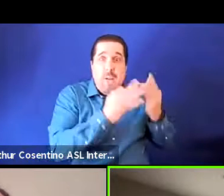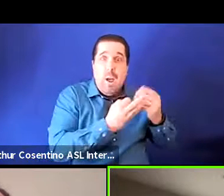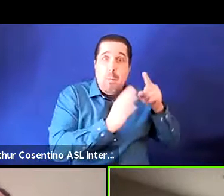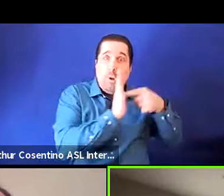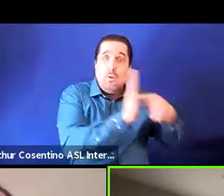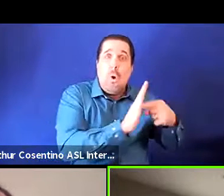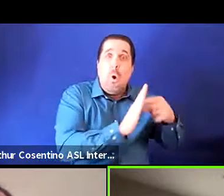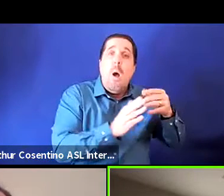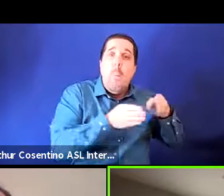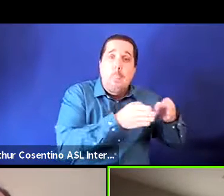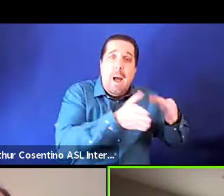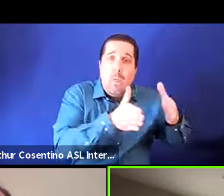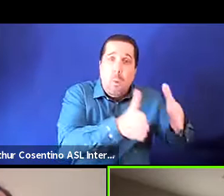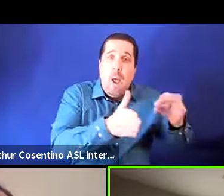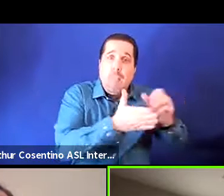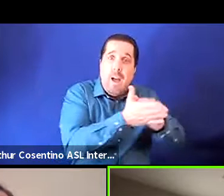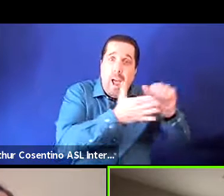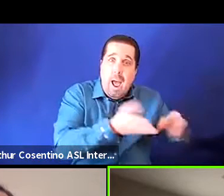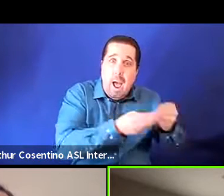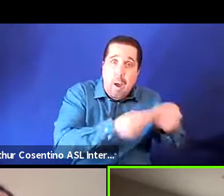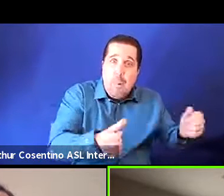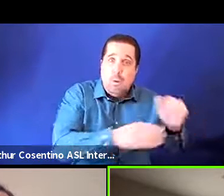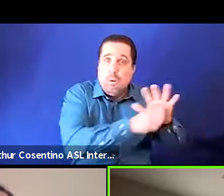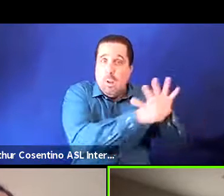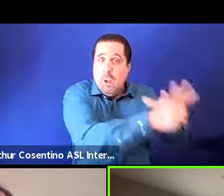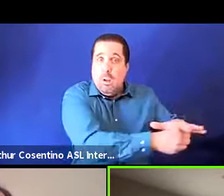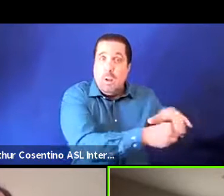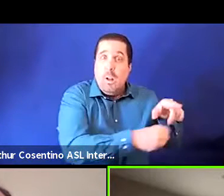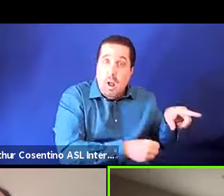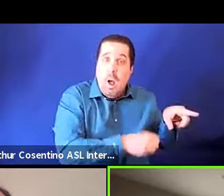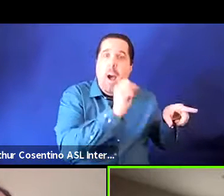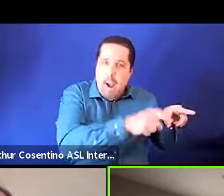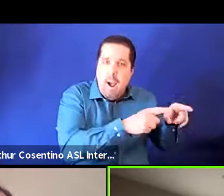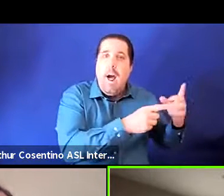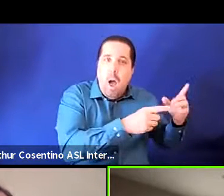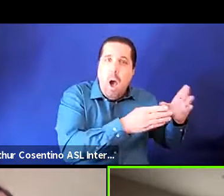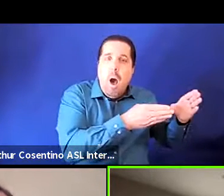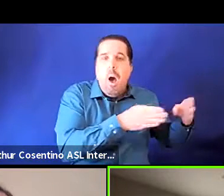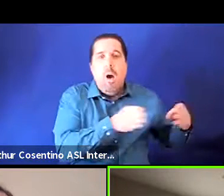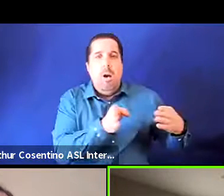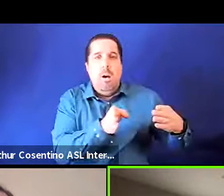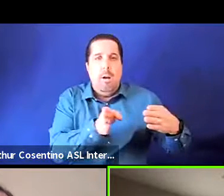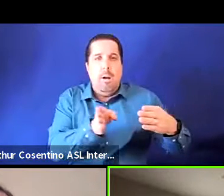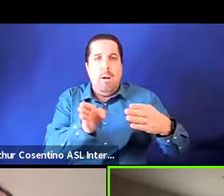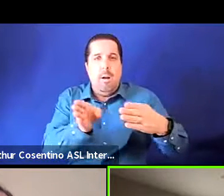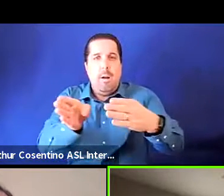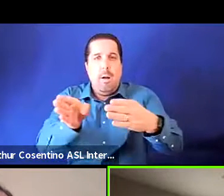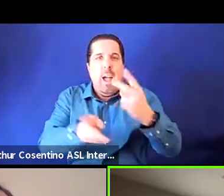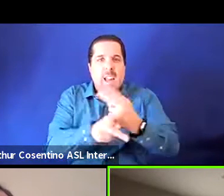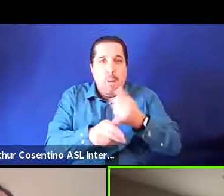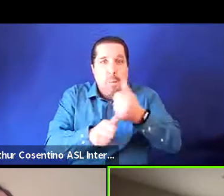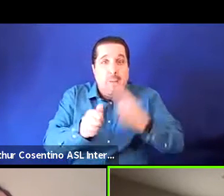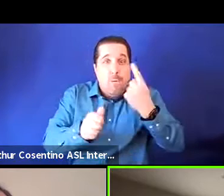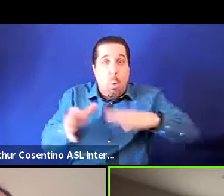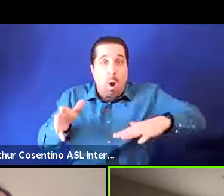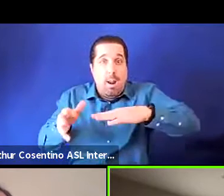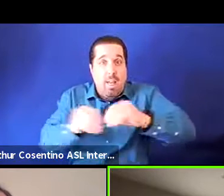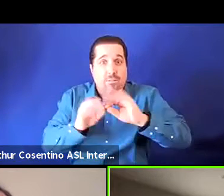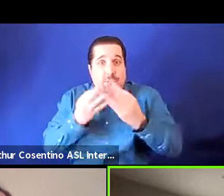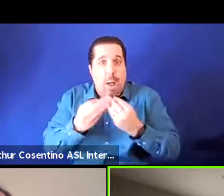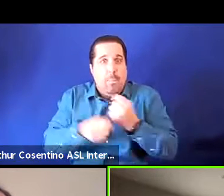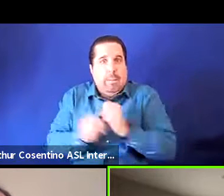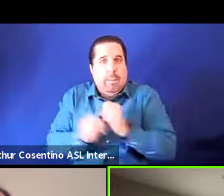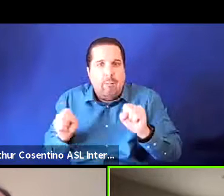to abolition, this portal to liberation, could the would have kept everyone safer, including